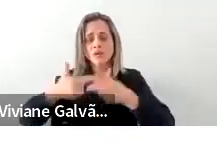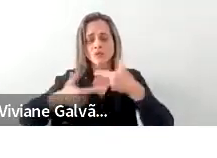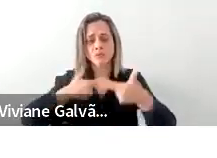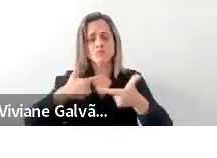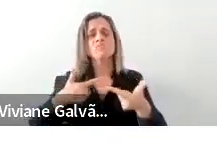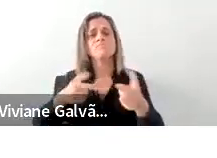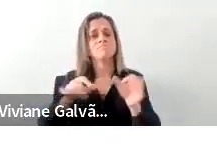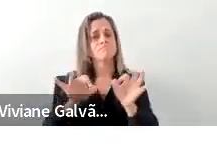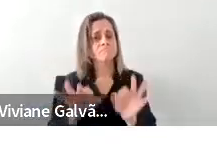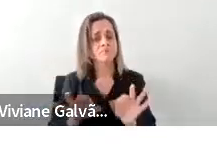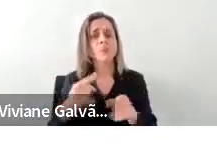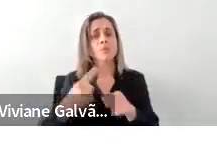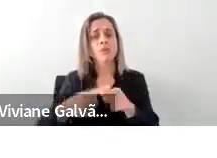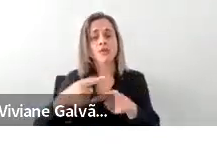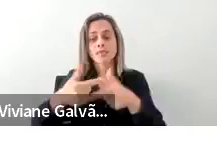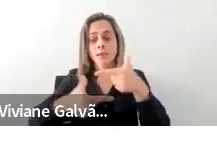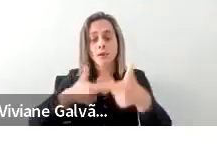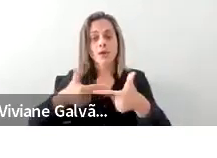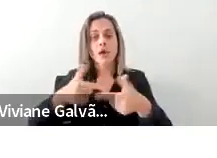analysis.